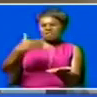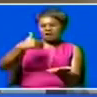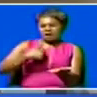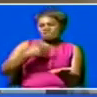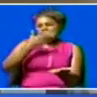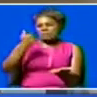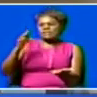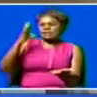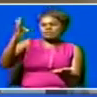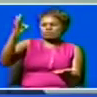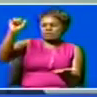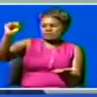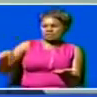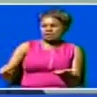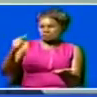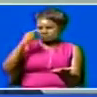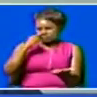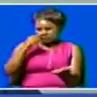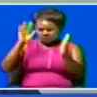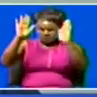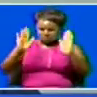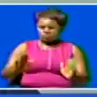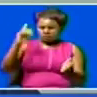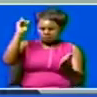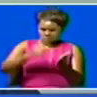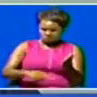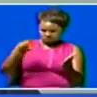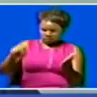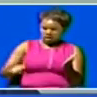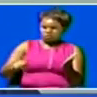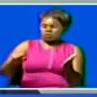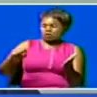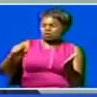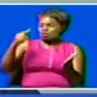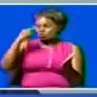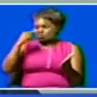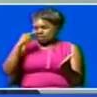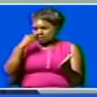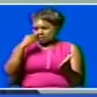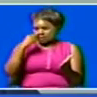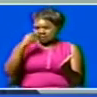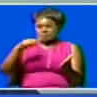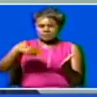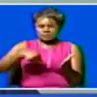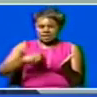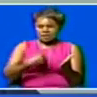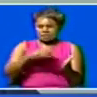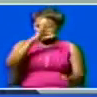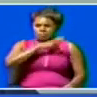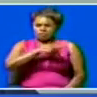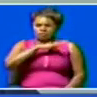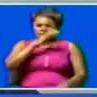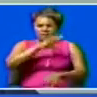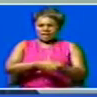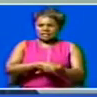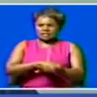better future for South Sudan. What is significant about South Sudan is that we actually have made a profit from the first